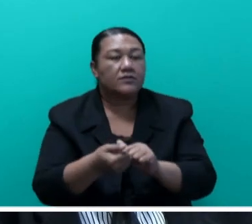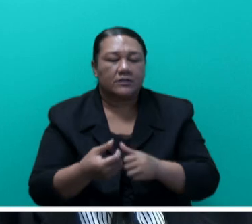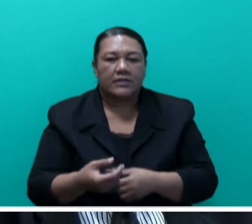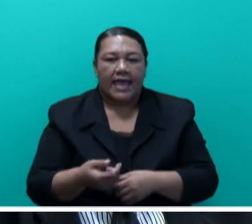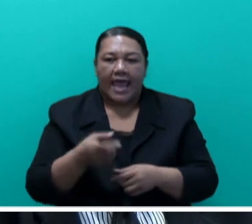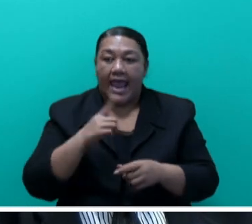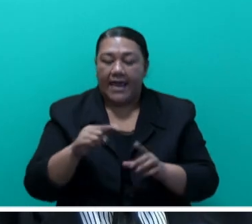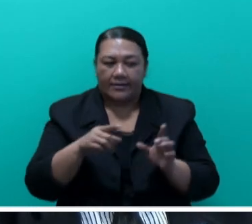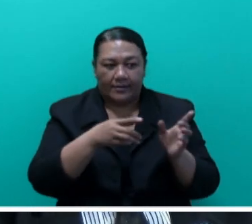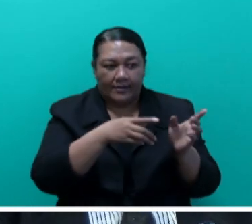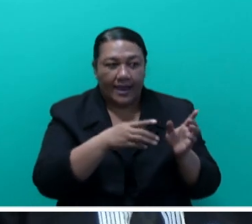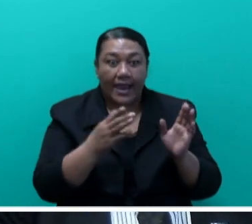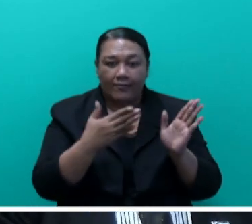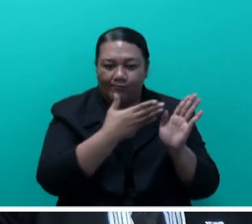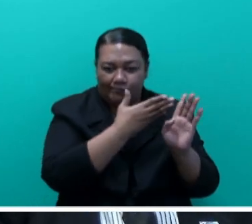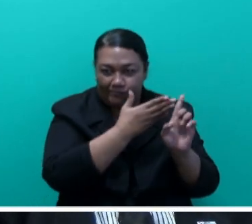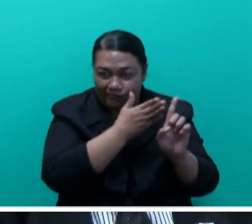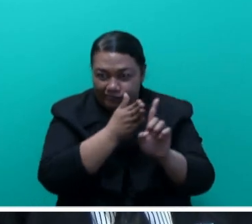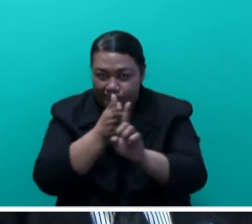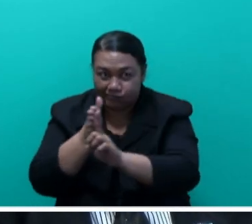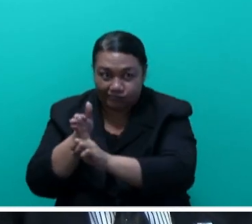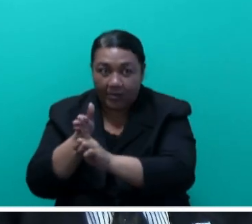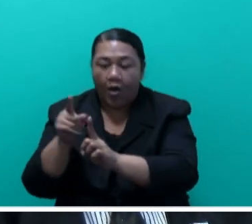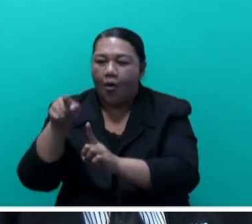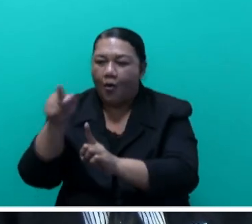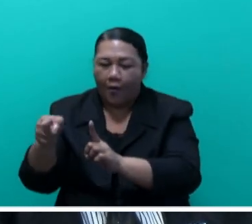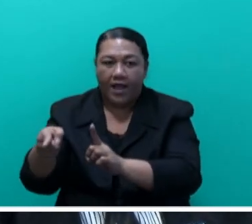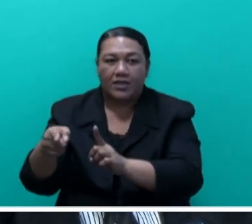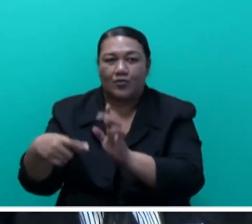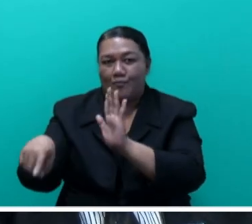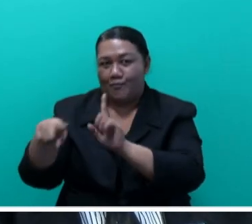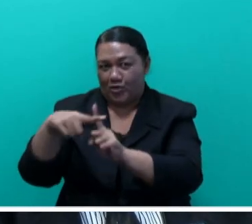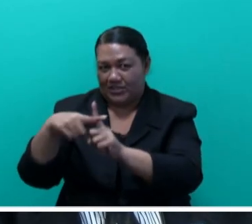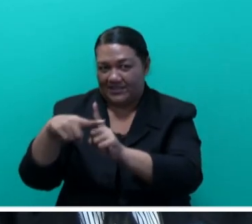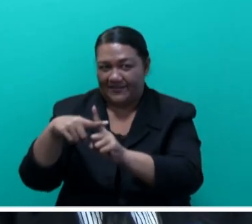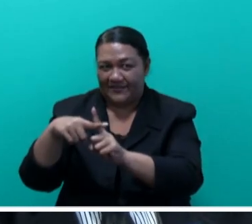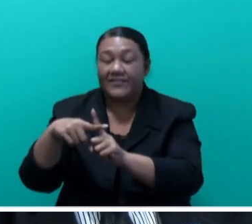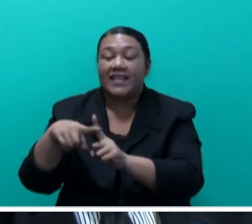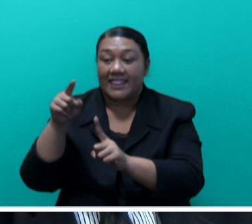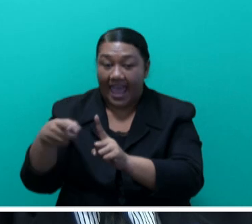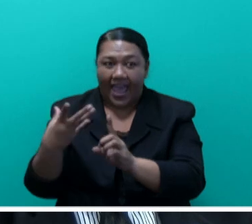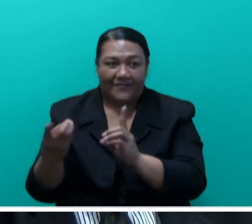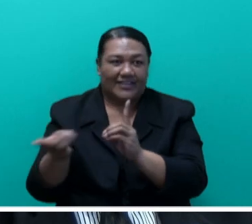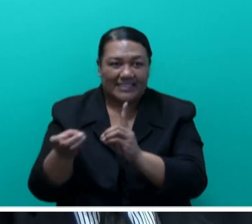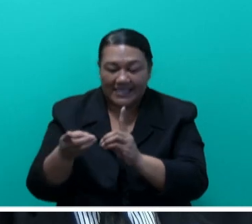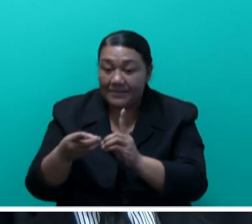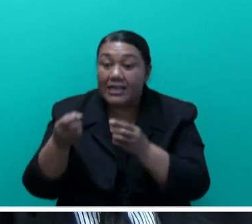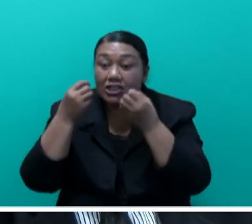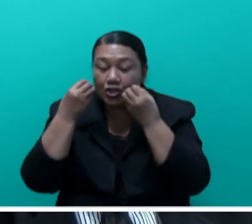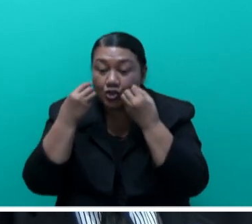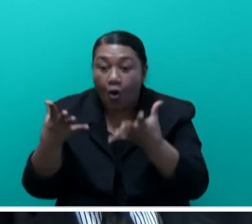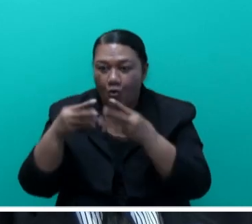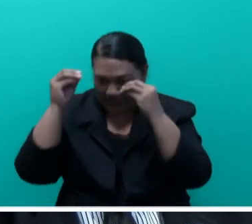behaviors. Sports teach valuable life skills like discipline, teamwork, and leadership, which